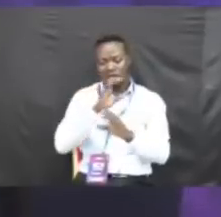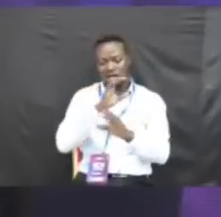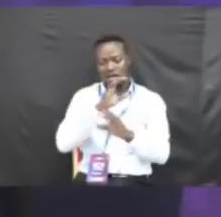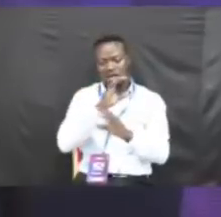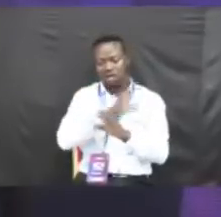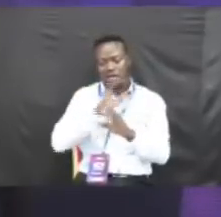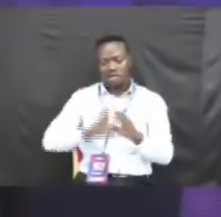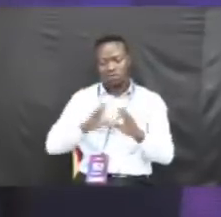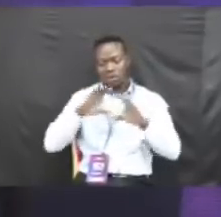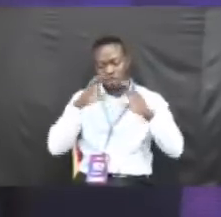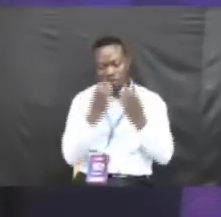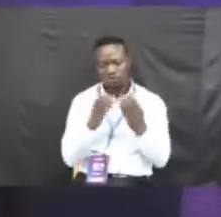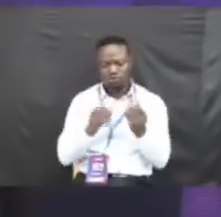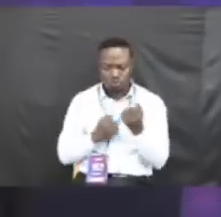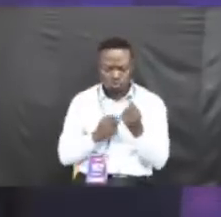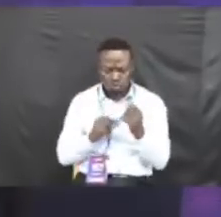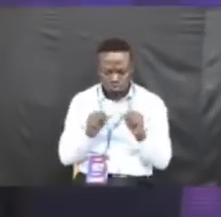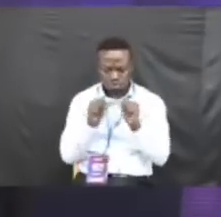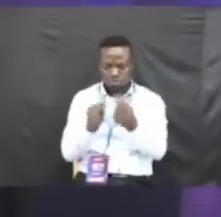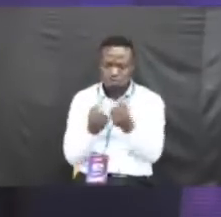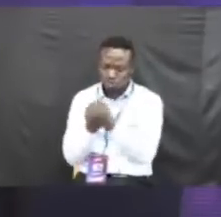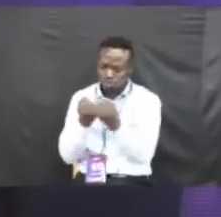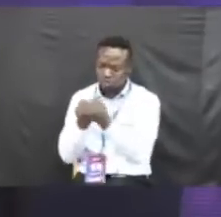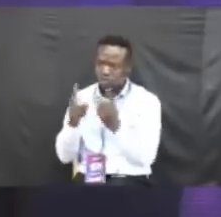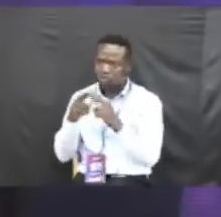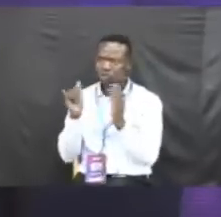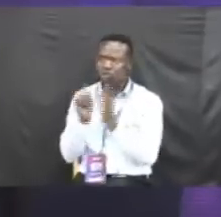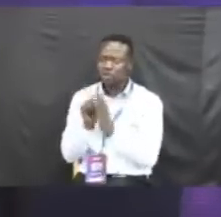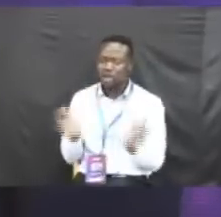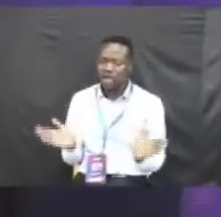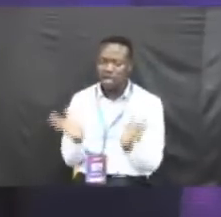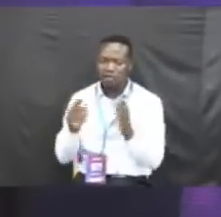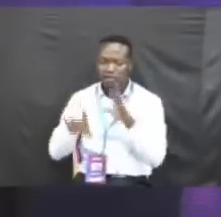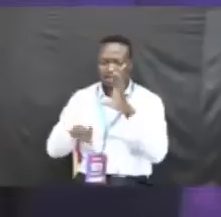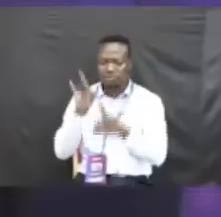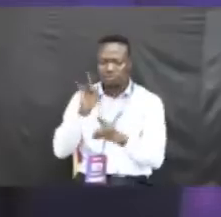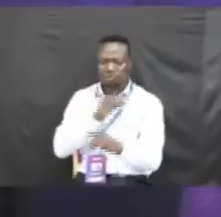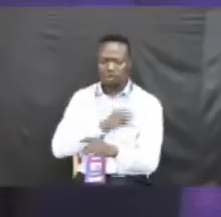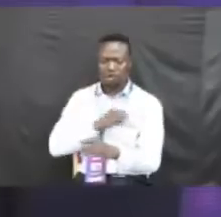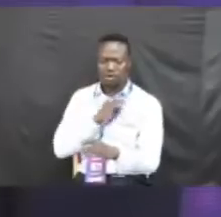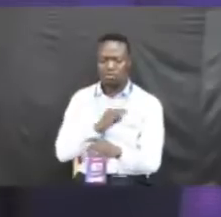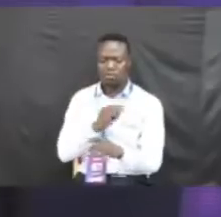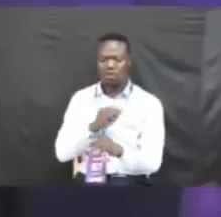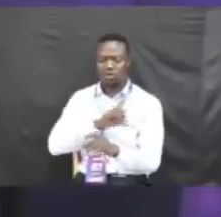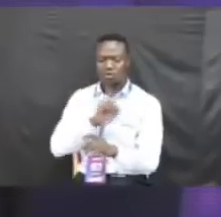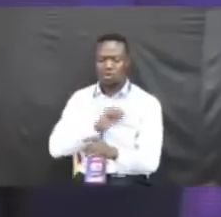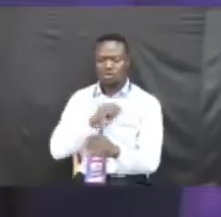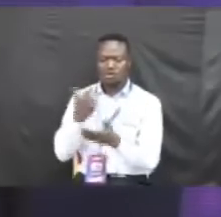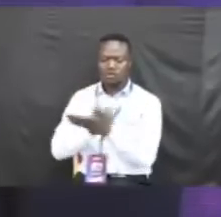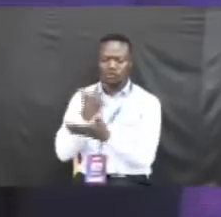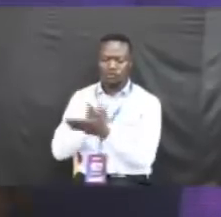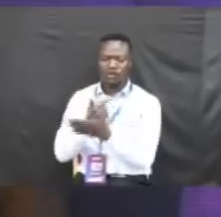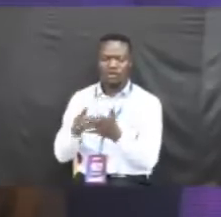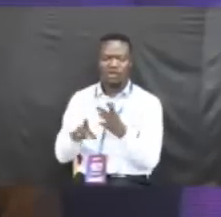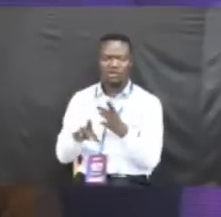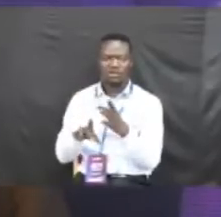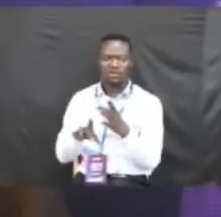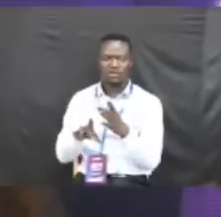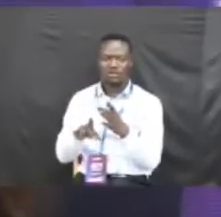your efforts to enhance the spiritual and moral quality of Ghanaian spirituality.